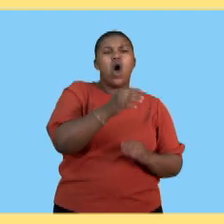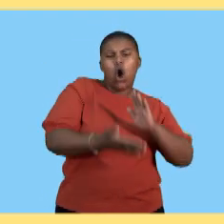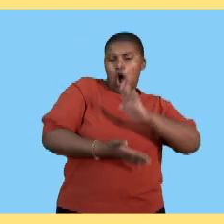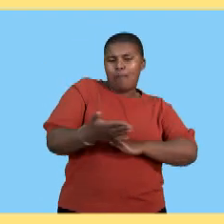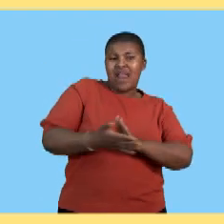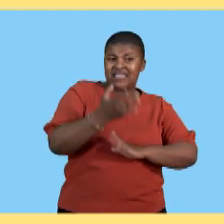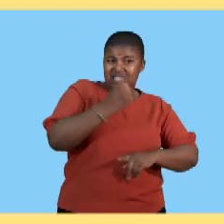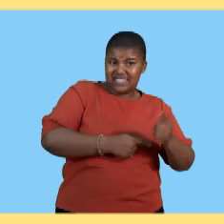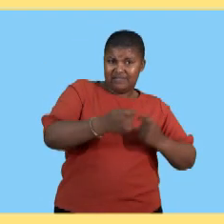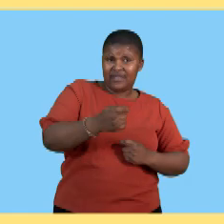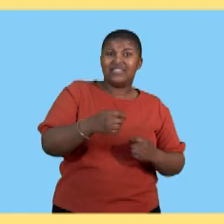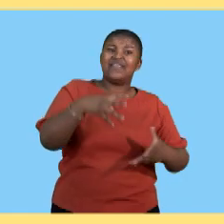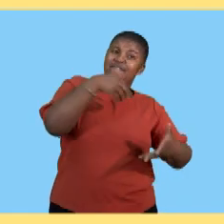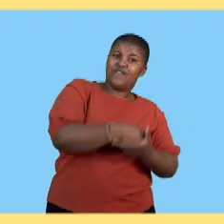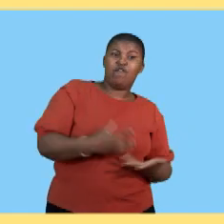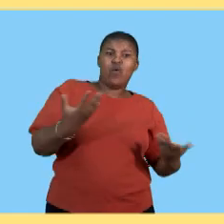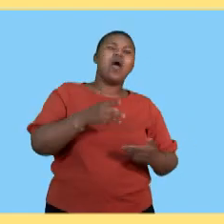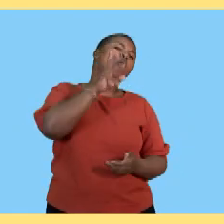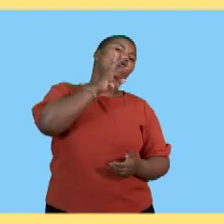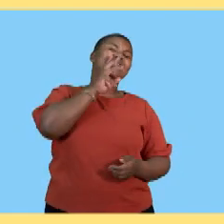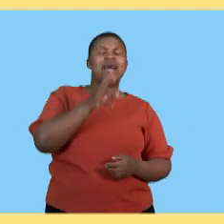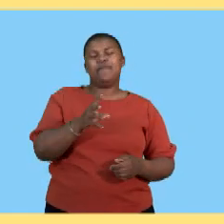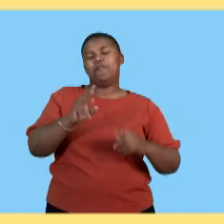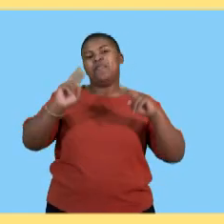we take the amount in the nominal accounts, water and electricity,